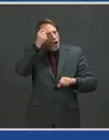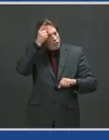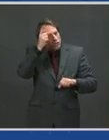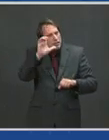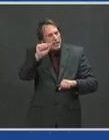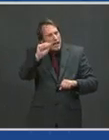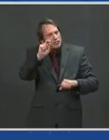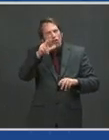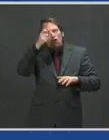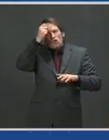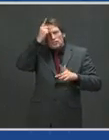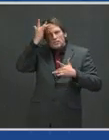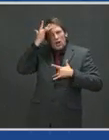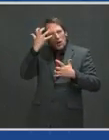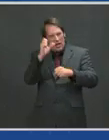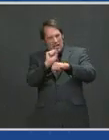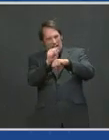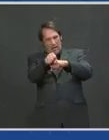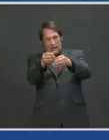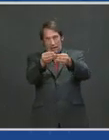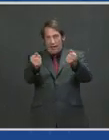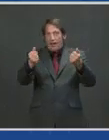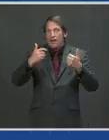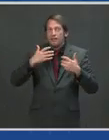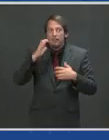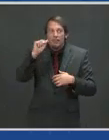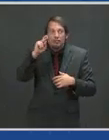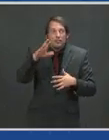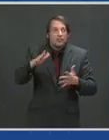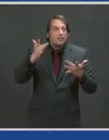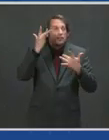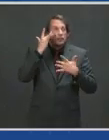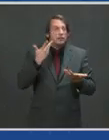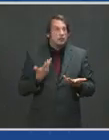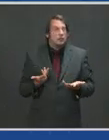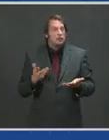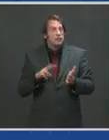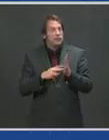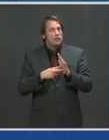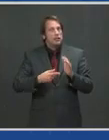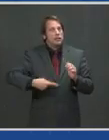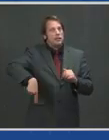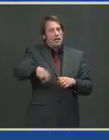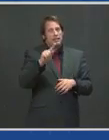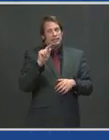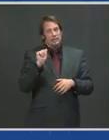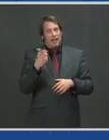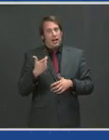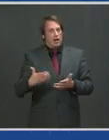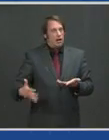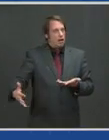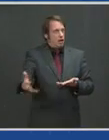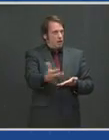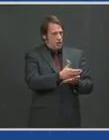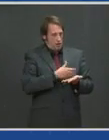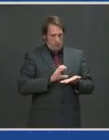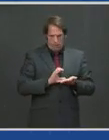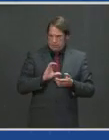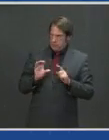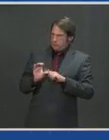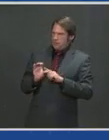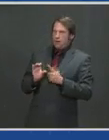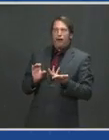Government, meaning the taxpayers, funded this research.